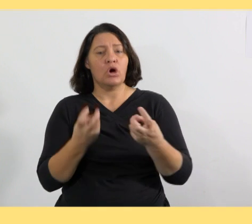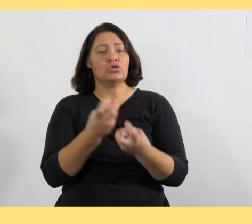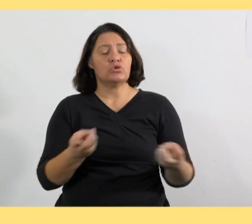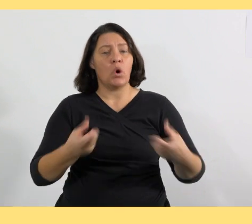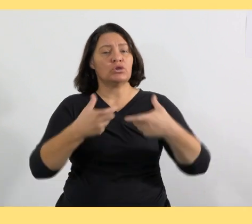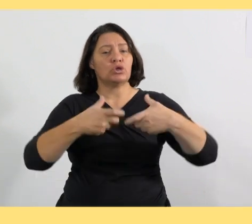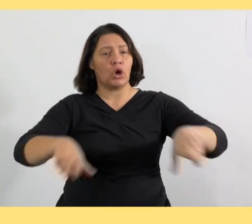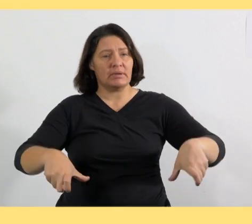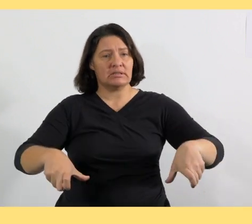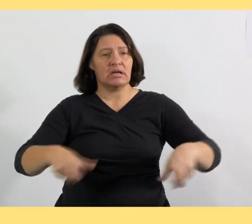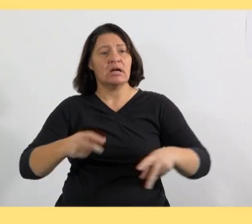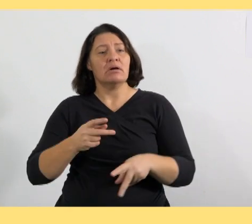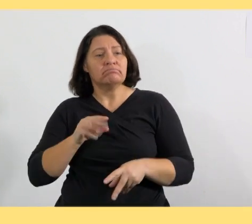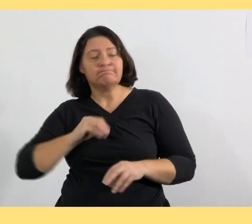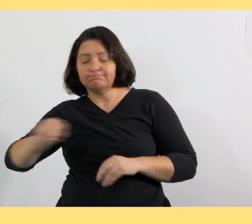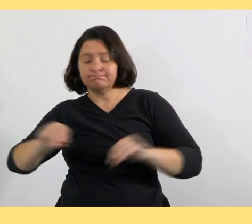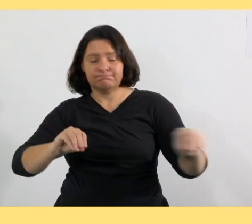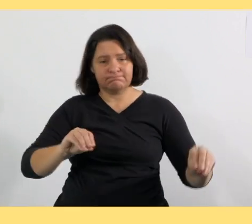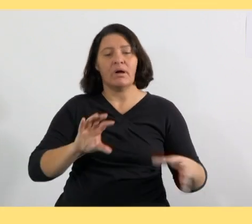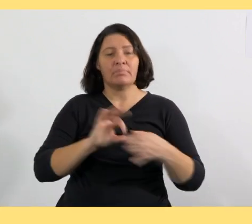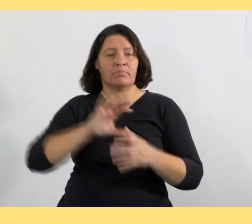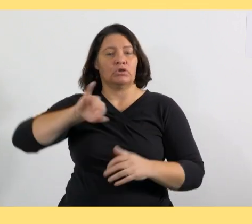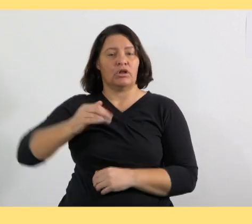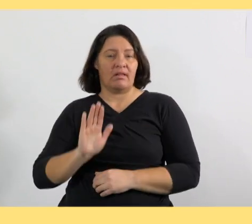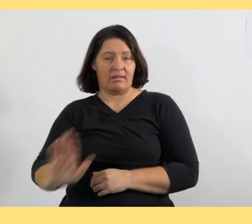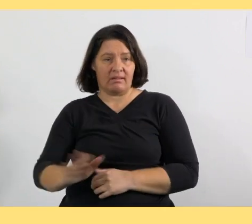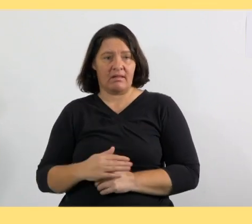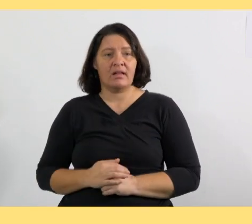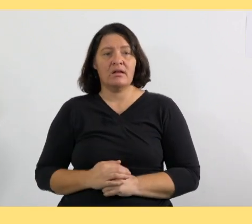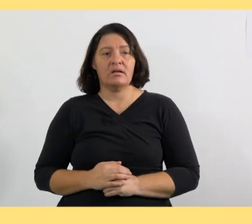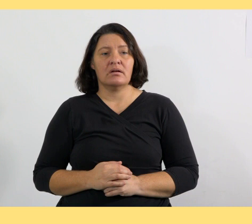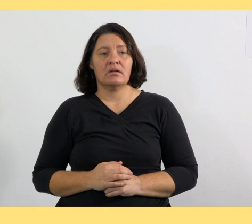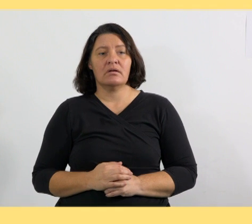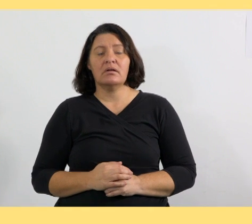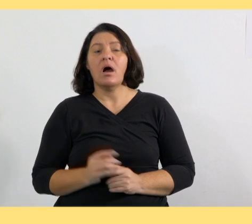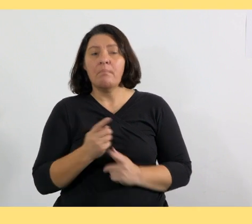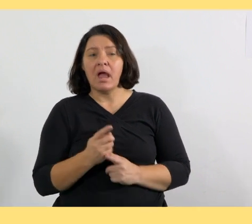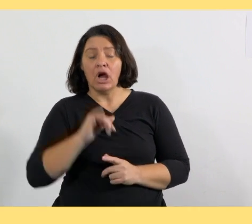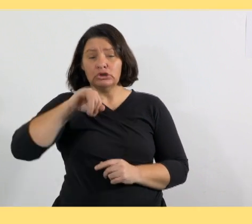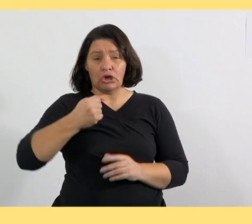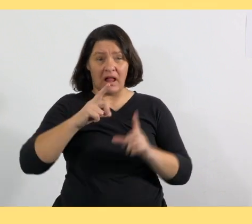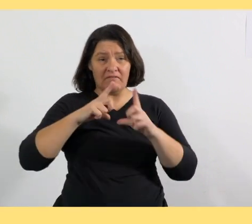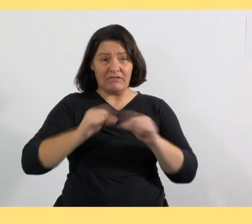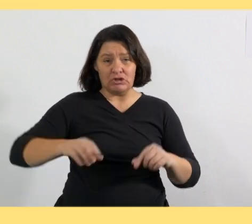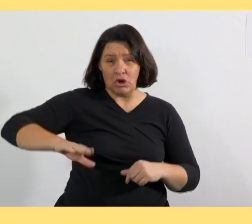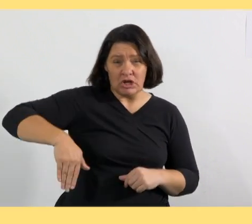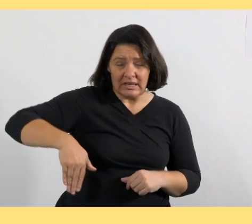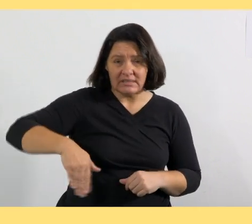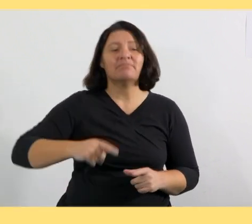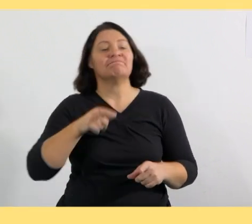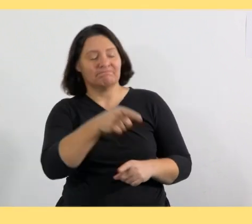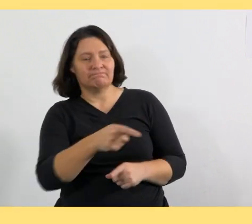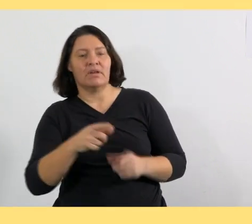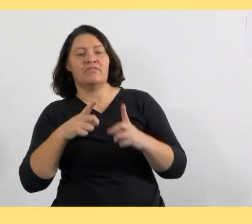complete incomplete journals. You will also be able to understand internal controls that relate to your trading stock